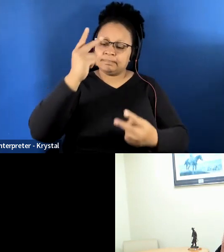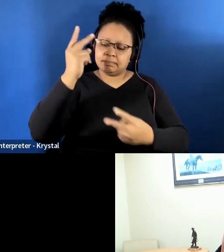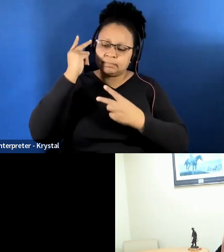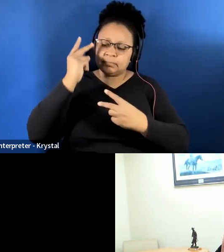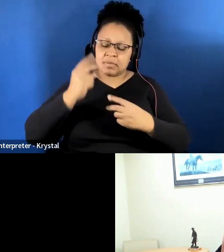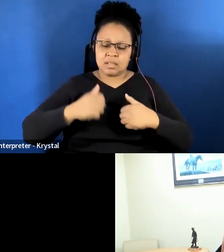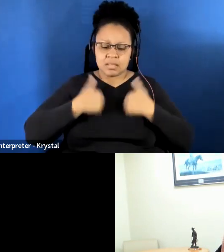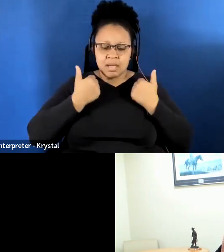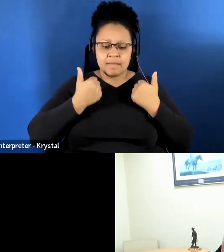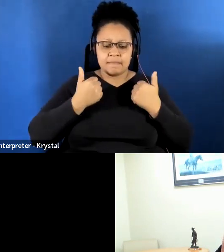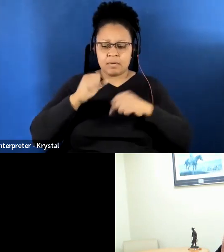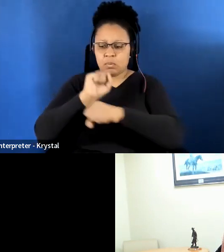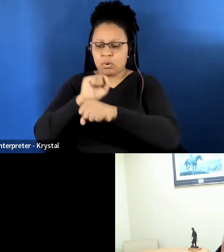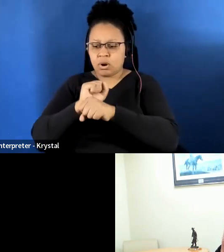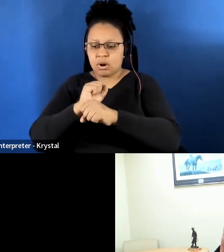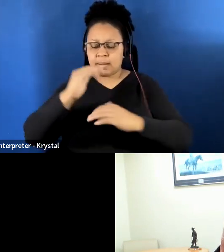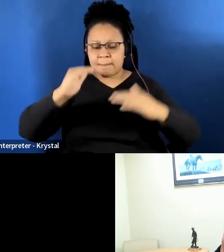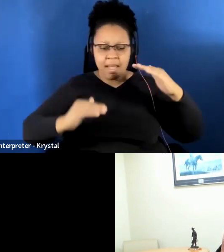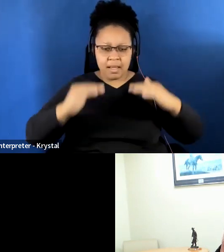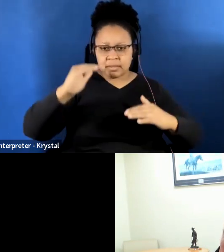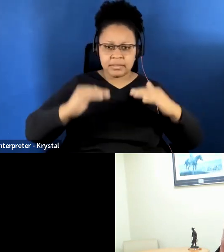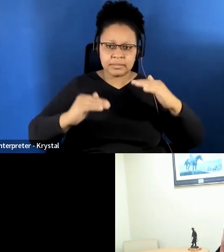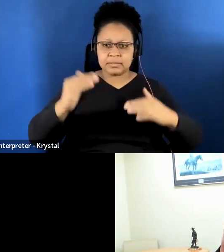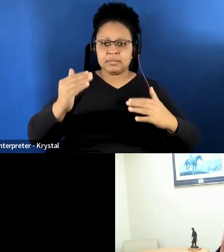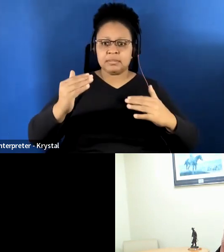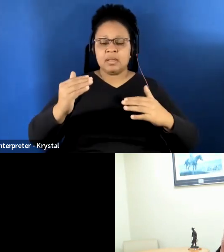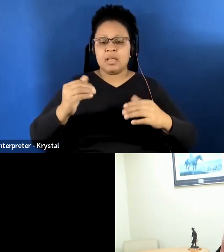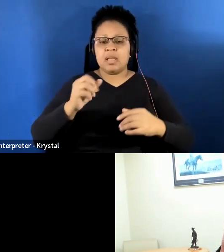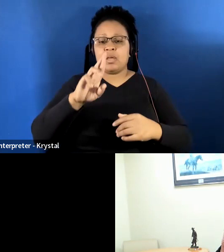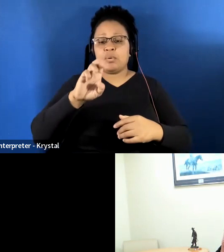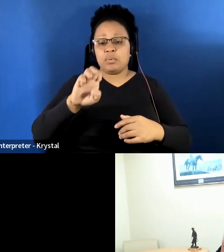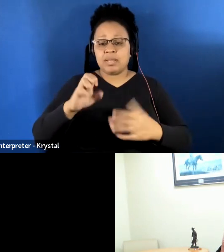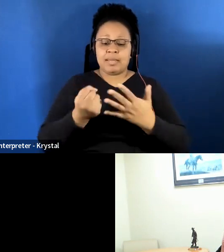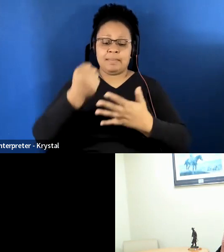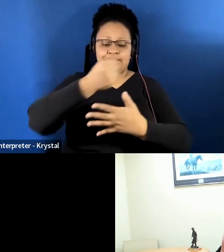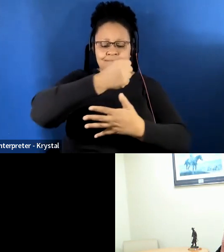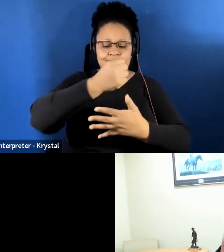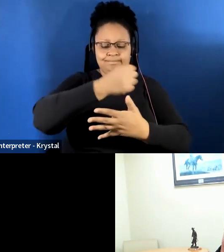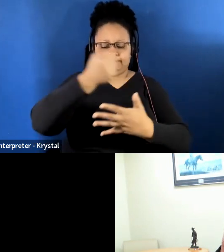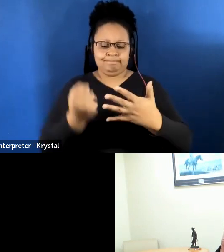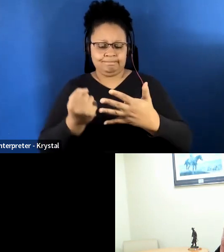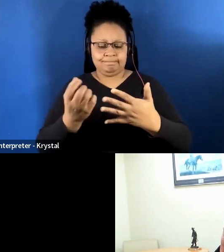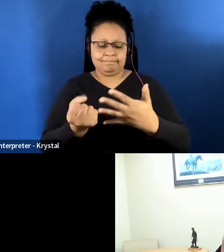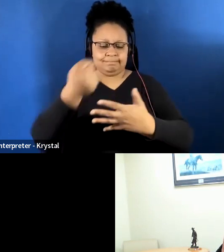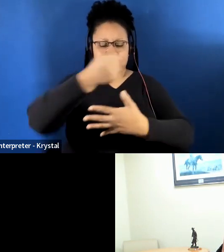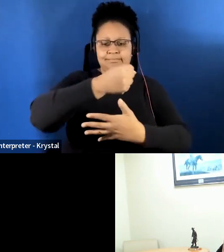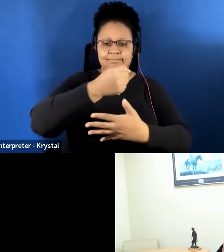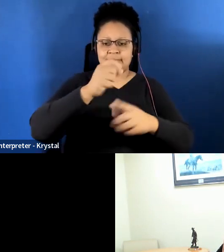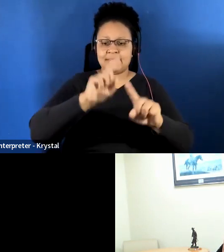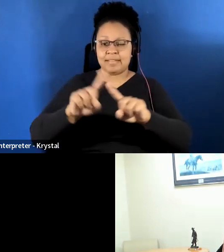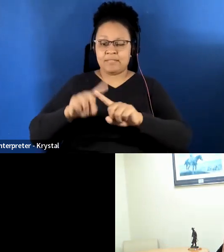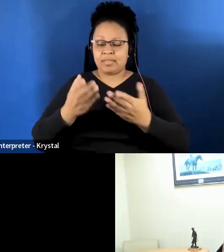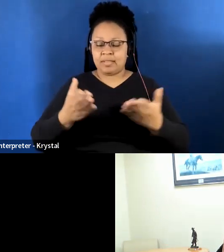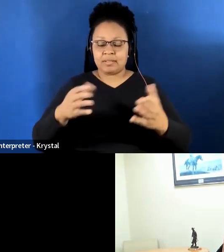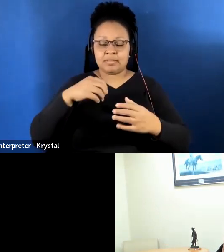work-life balance and reprioritize some of the things in their life. So I looked